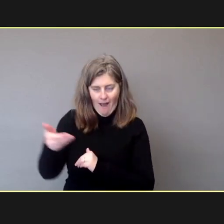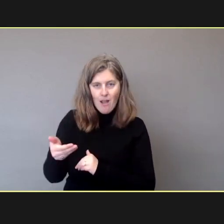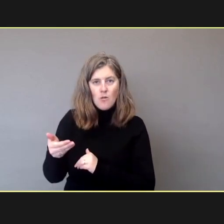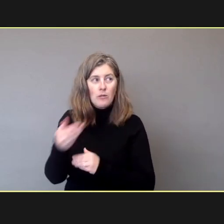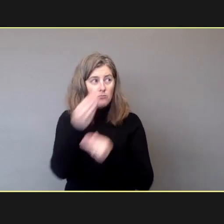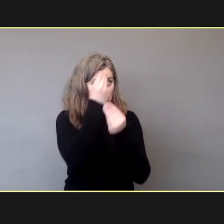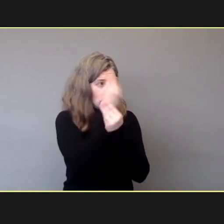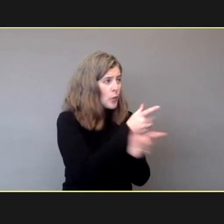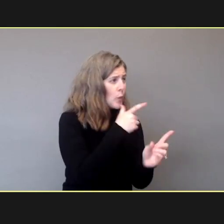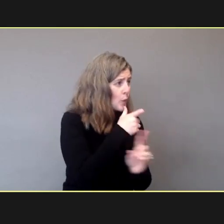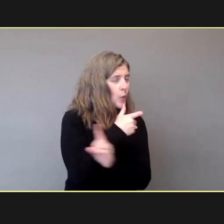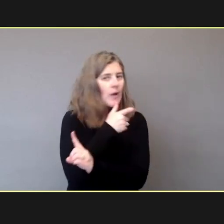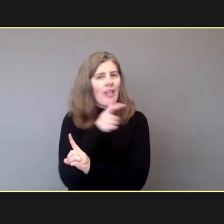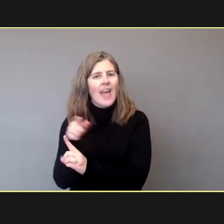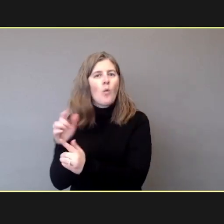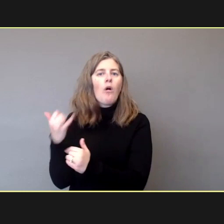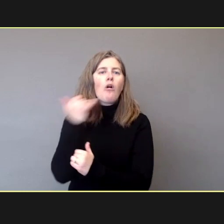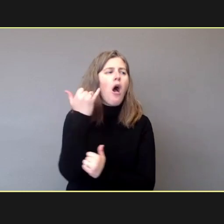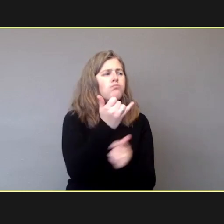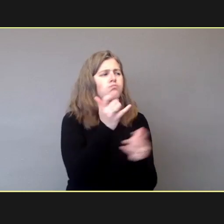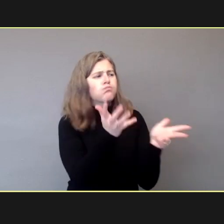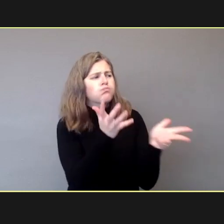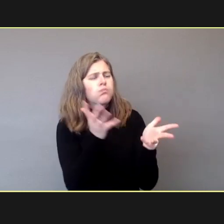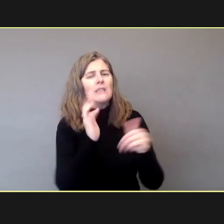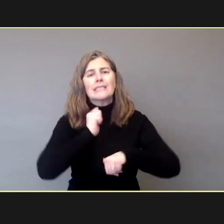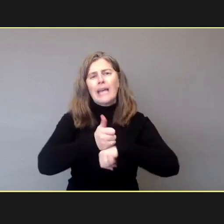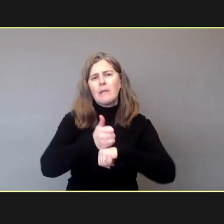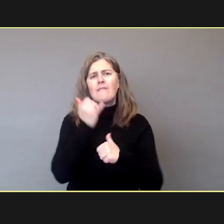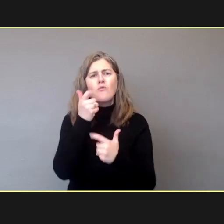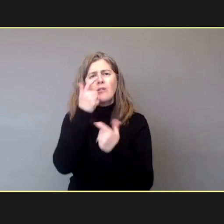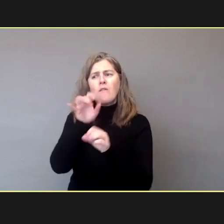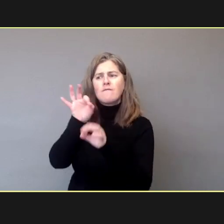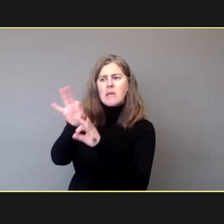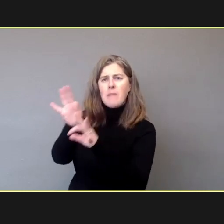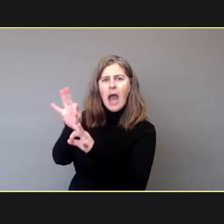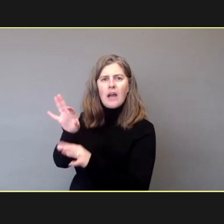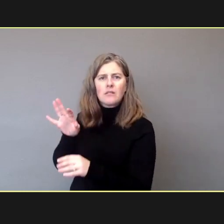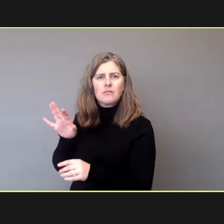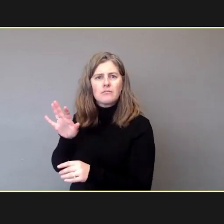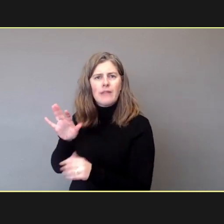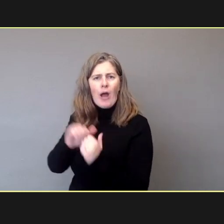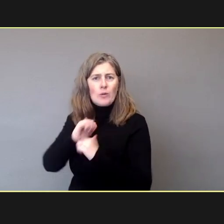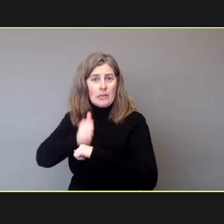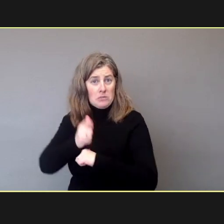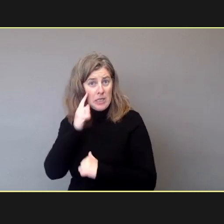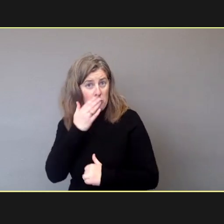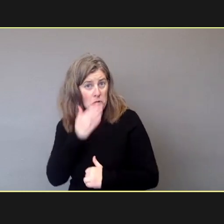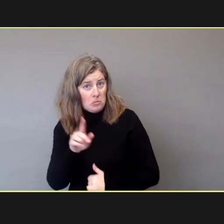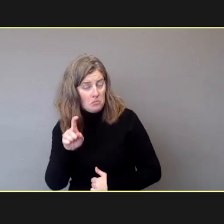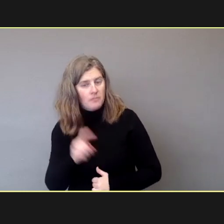and we'll have them give you a call, and anybody else who's interested to get your feedback. How does that sound?